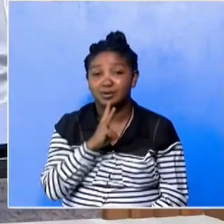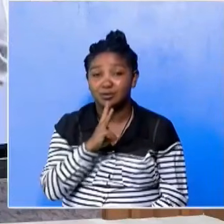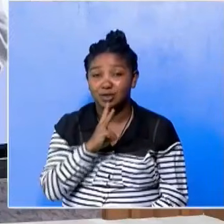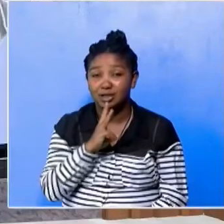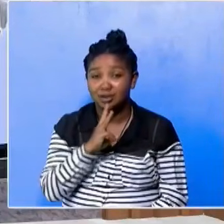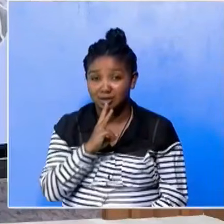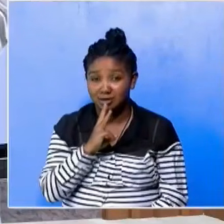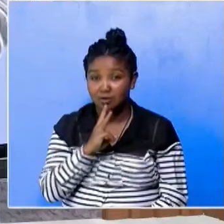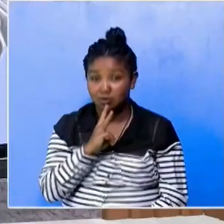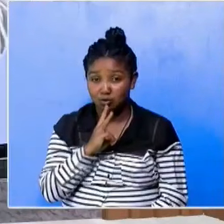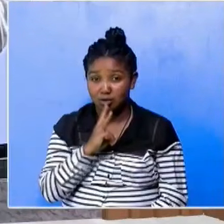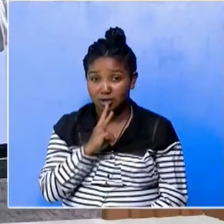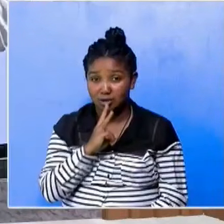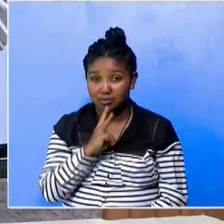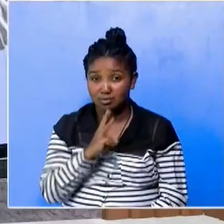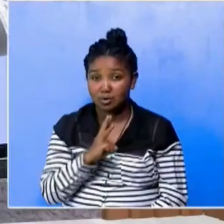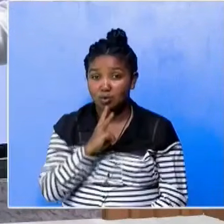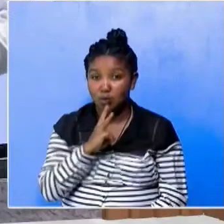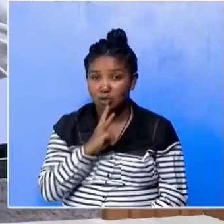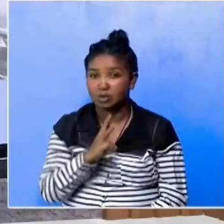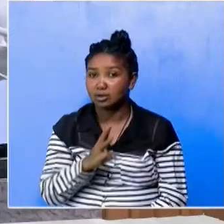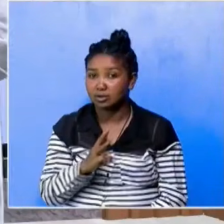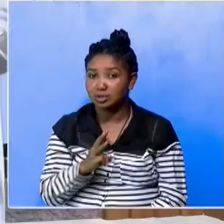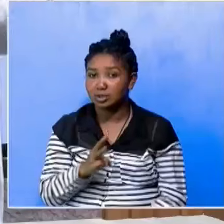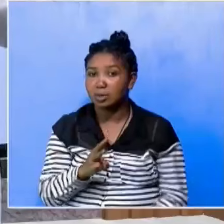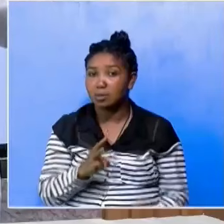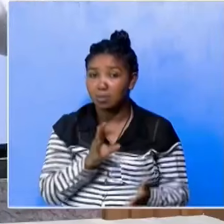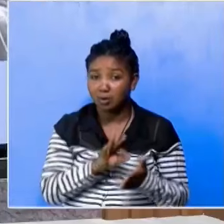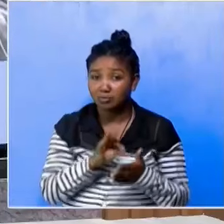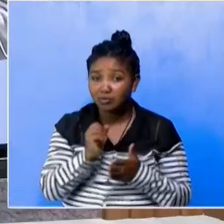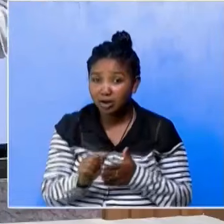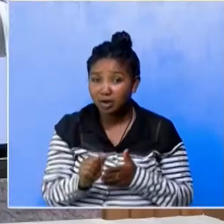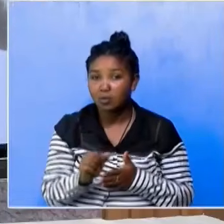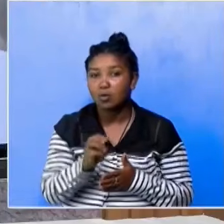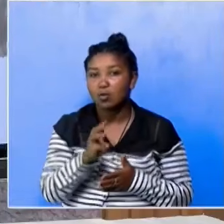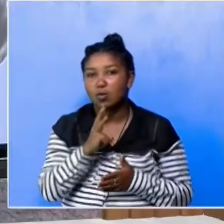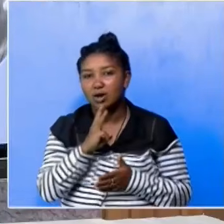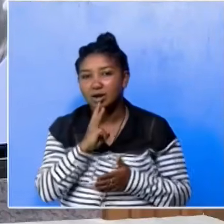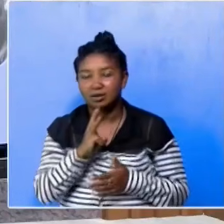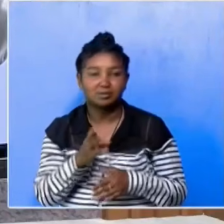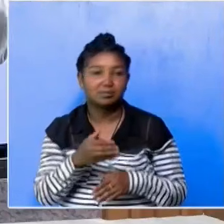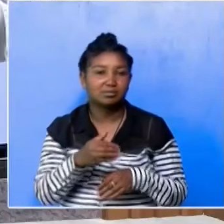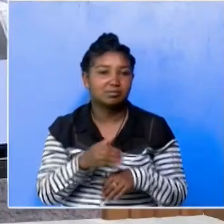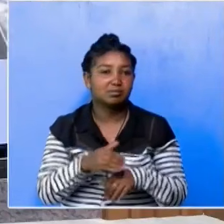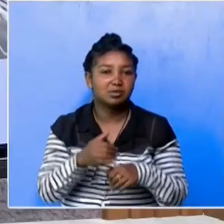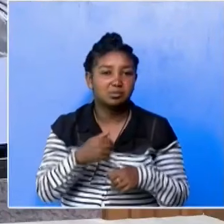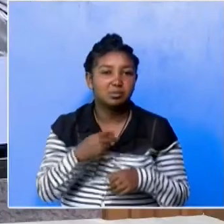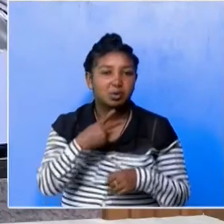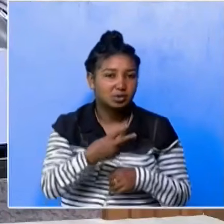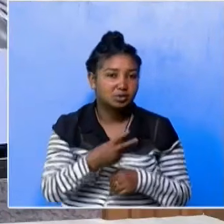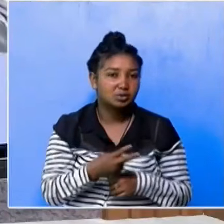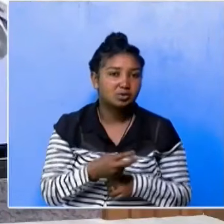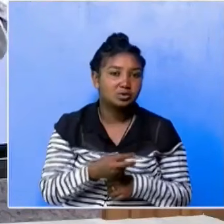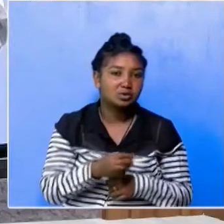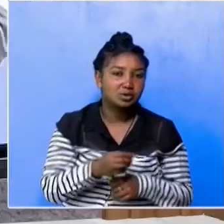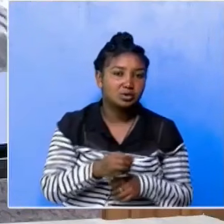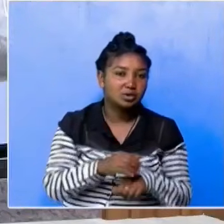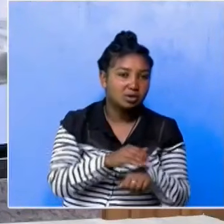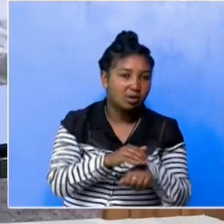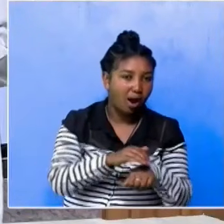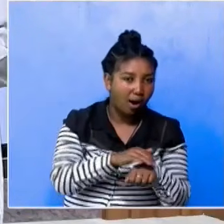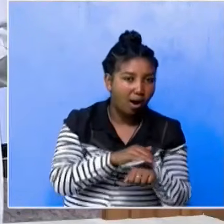word water or water can be said. Water in American. This water just